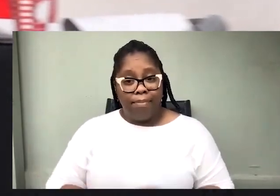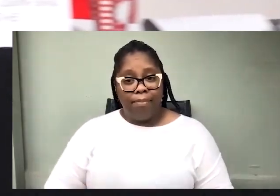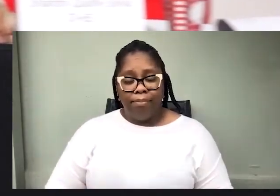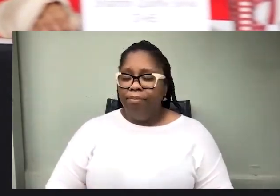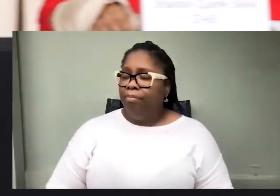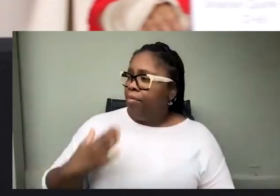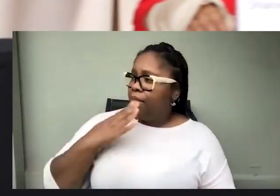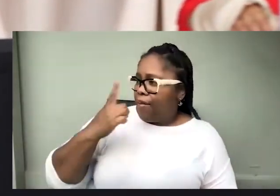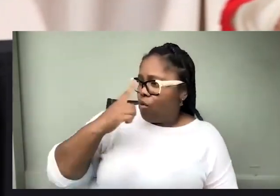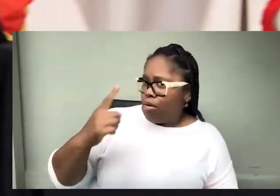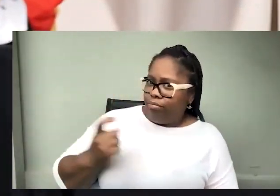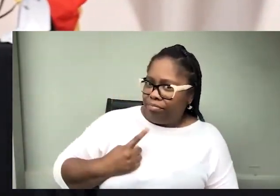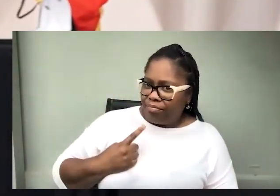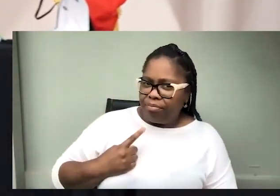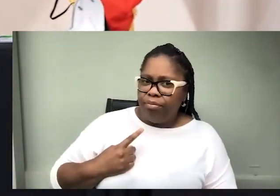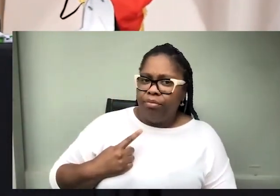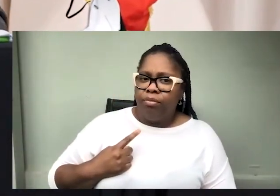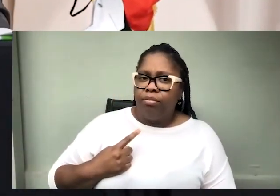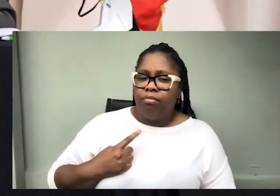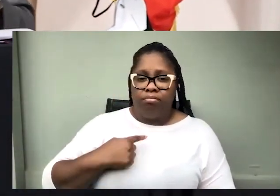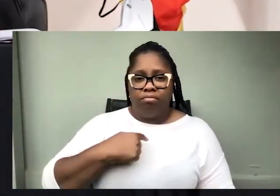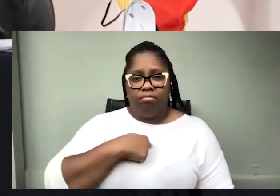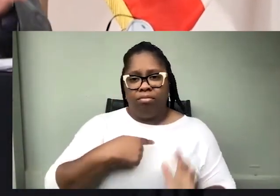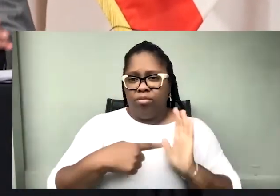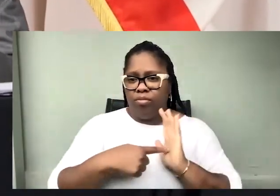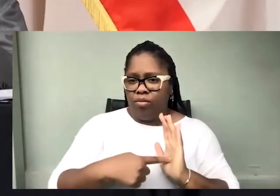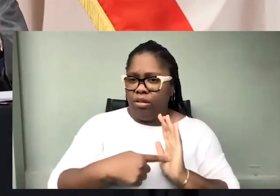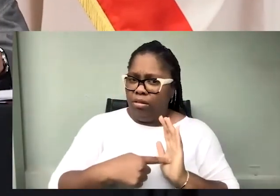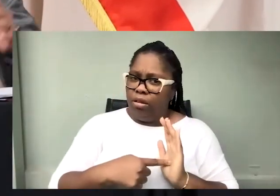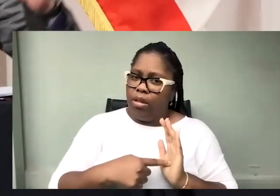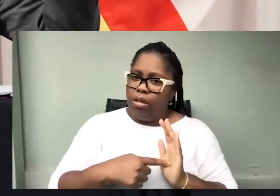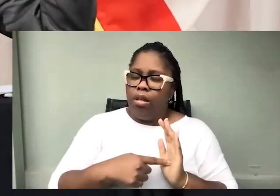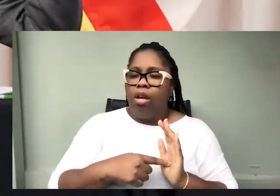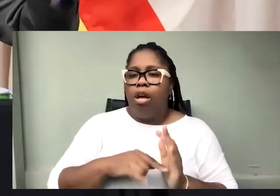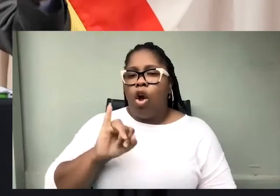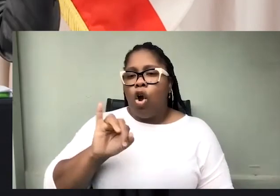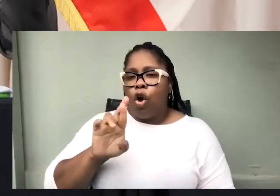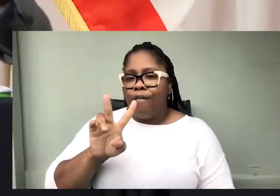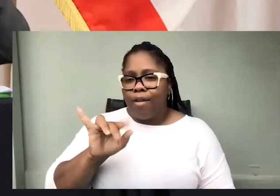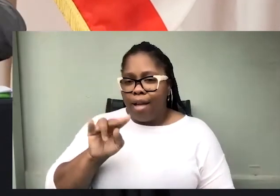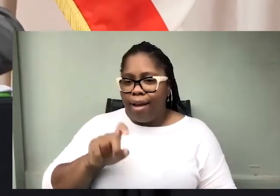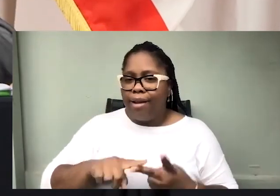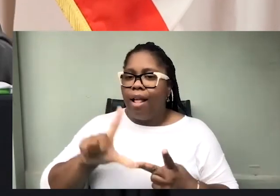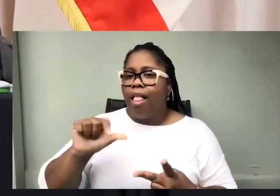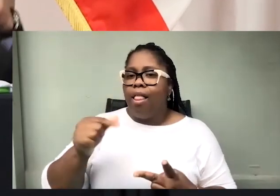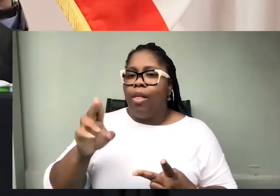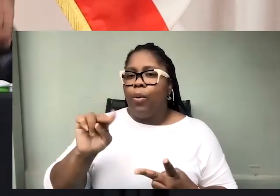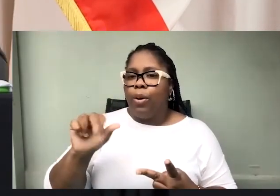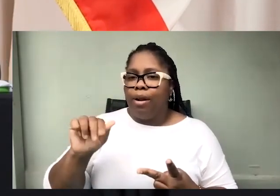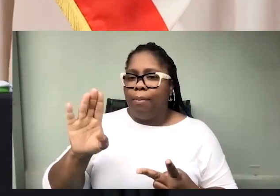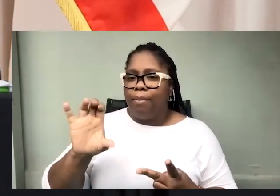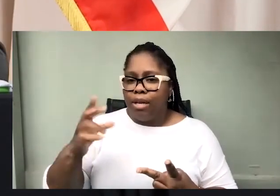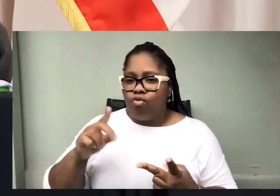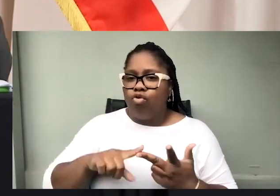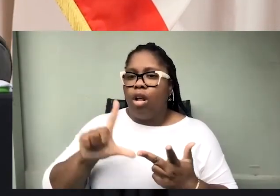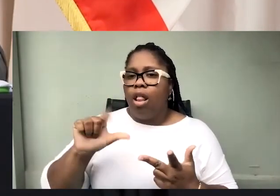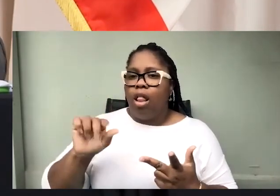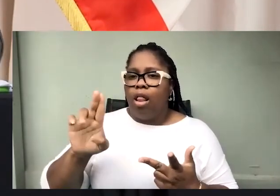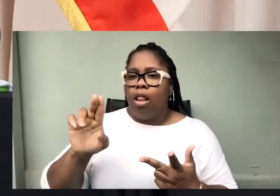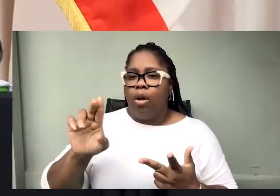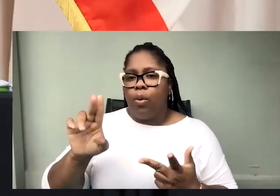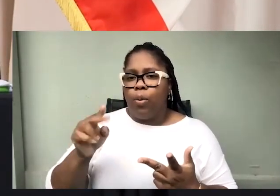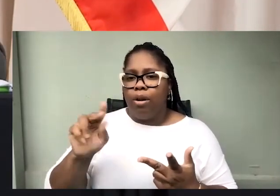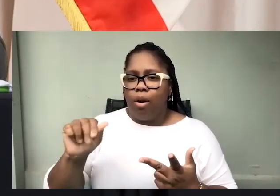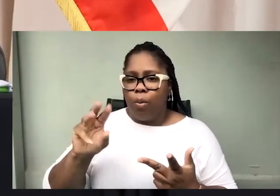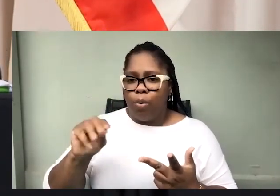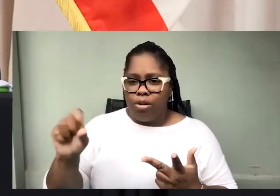Thank you for the question. And as someone who represents, so the cities I represent are Irvine, Laguna Beach, Laguna Woods, Newport, Tustin, Villa